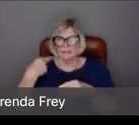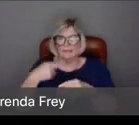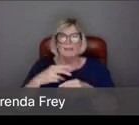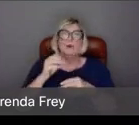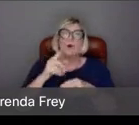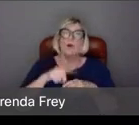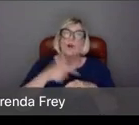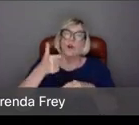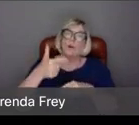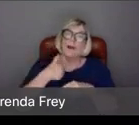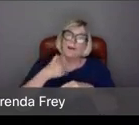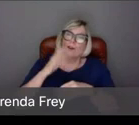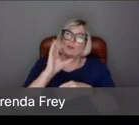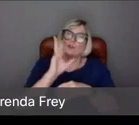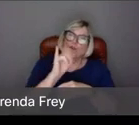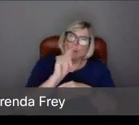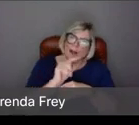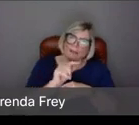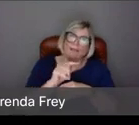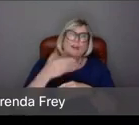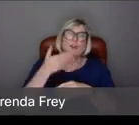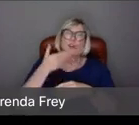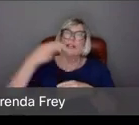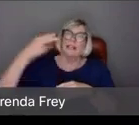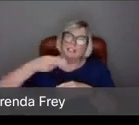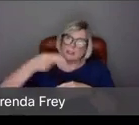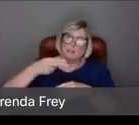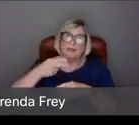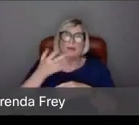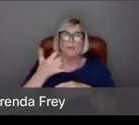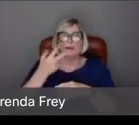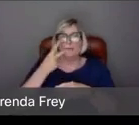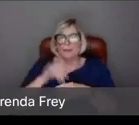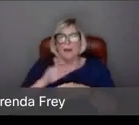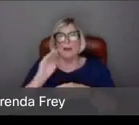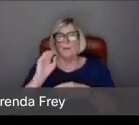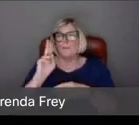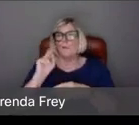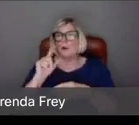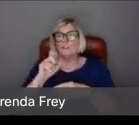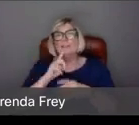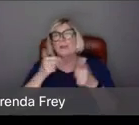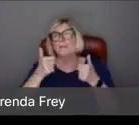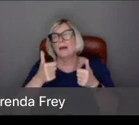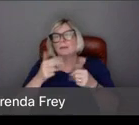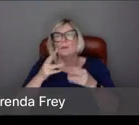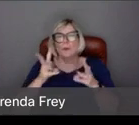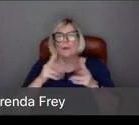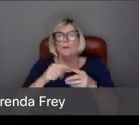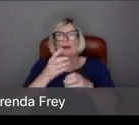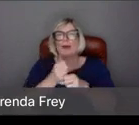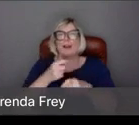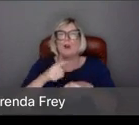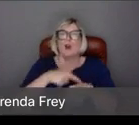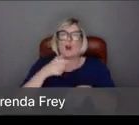history, and that's something that they want to see, the longevity. Mortgages are certainly the best way to get a long credit